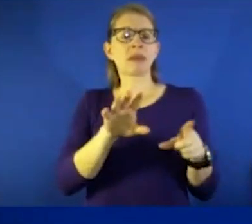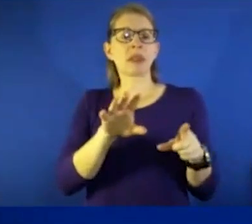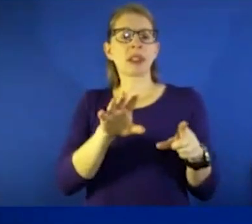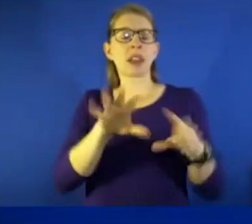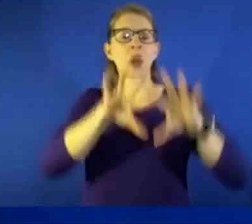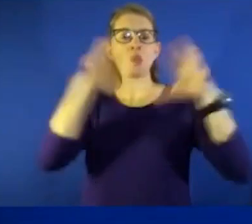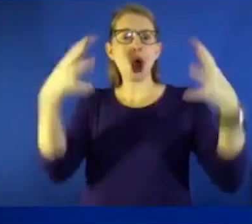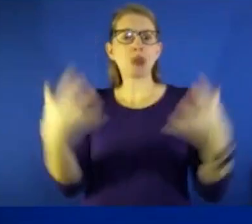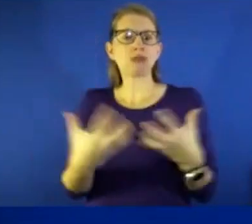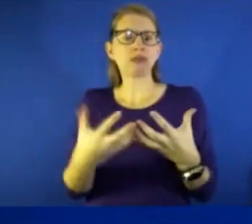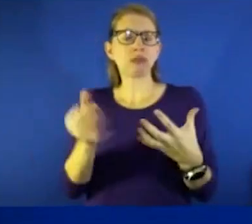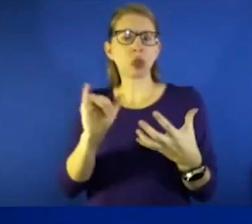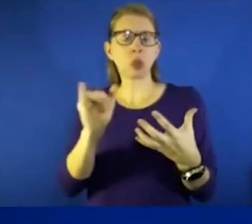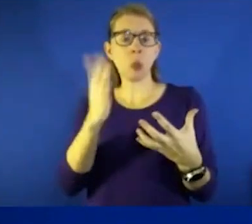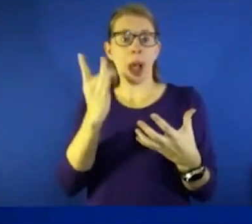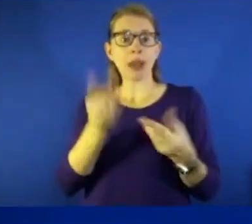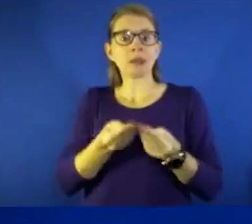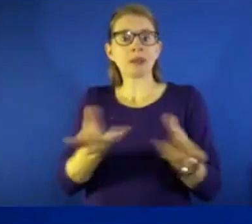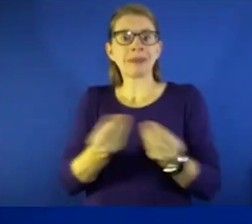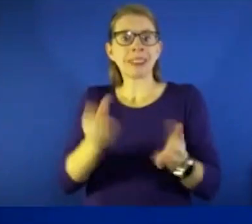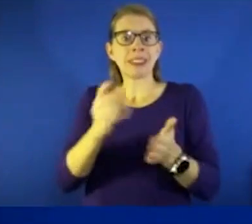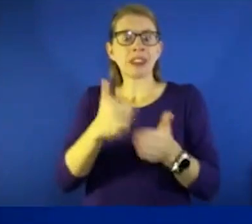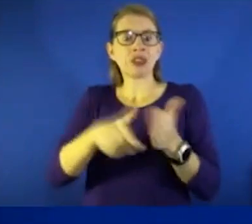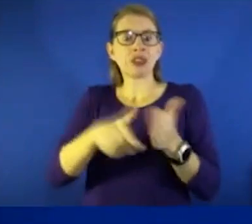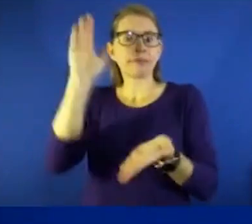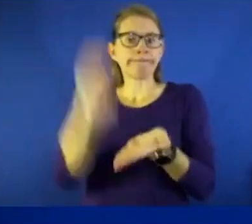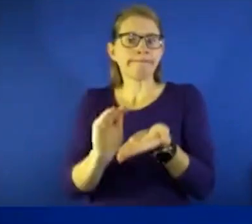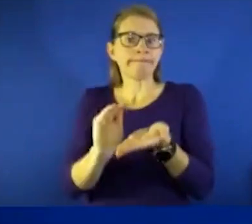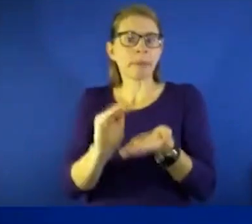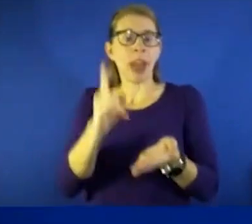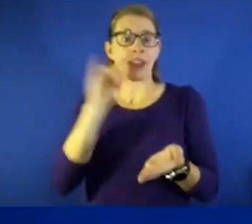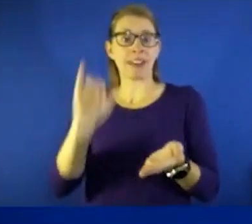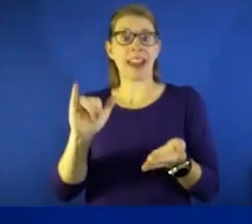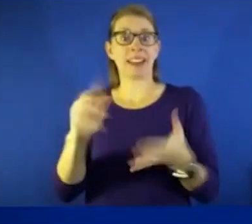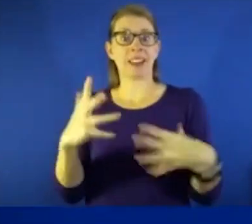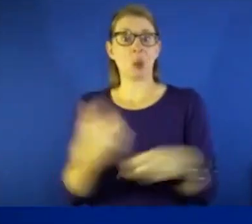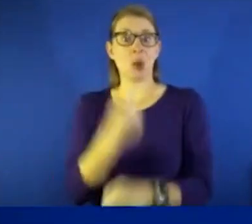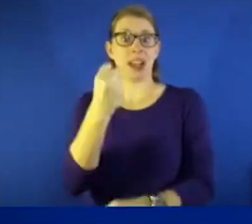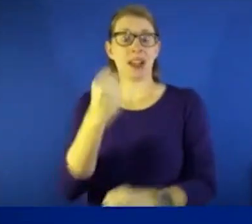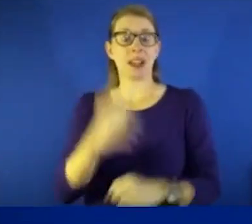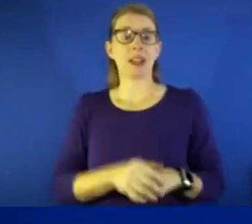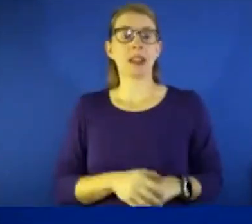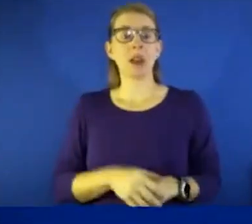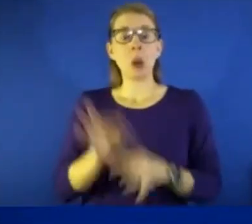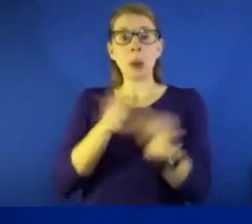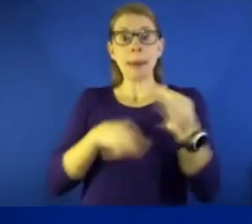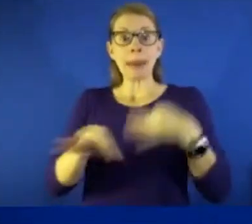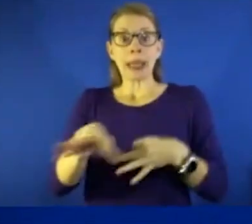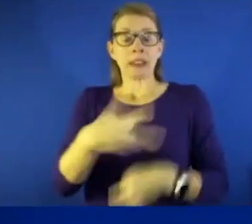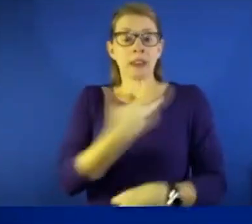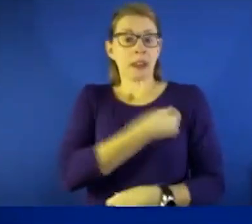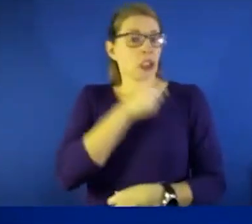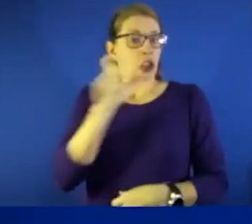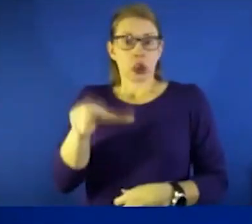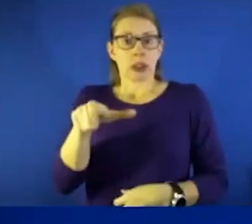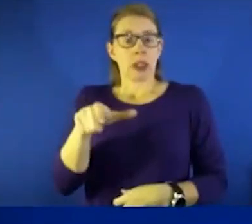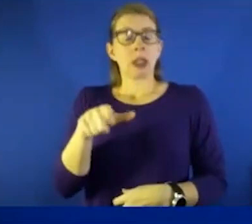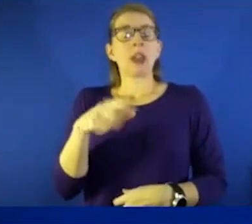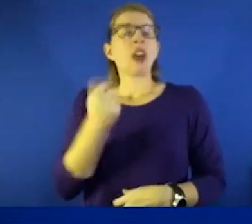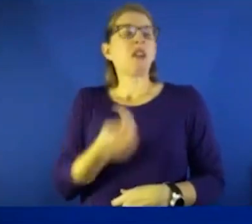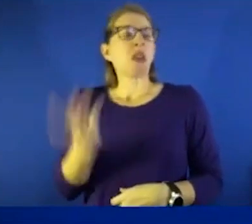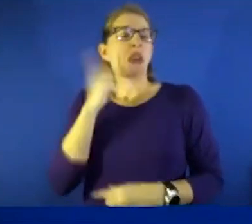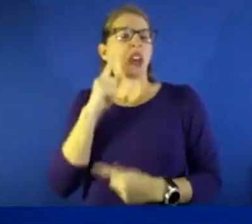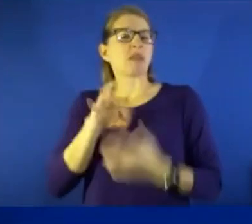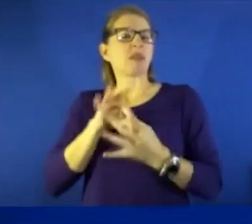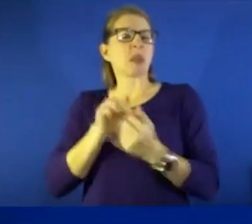cheaply to poor countries. And so I think that's a big win. It should not replace vaccination. A couple of thoughts. A, it's been studied in